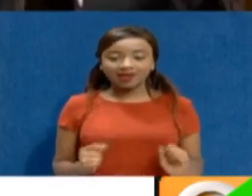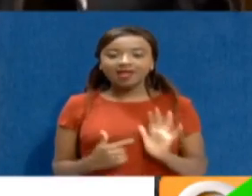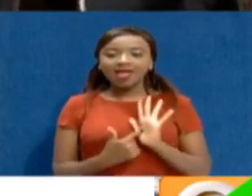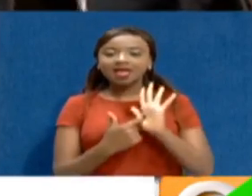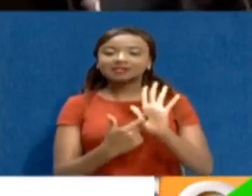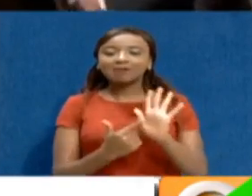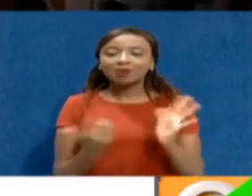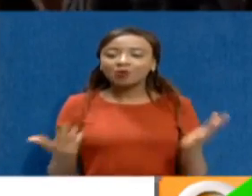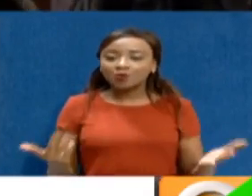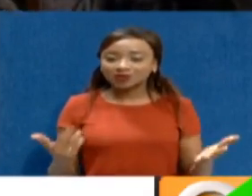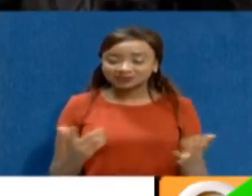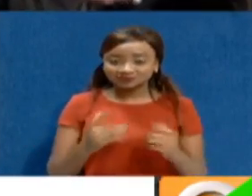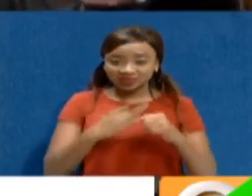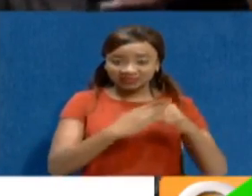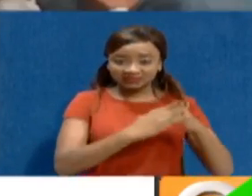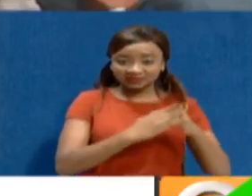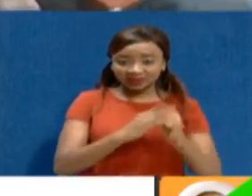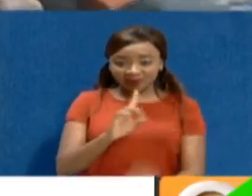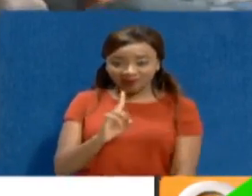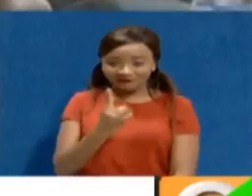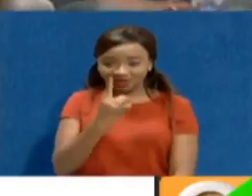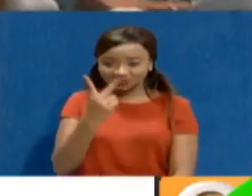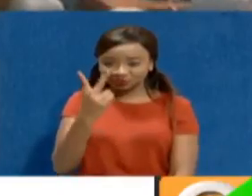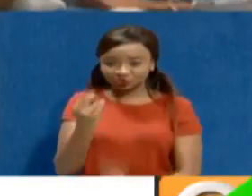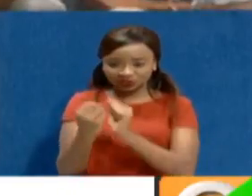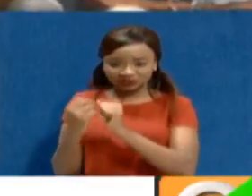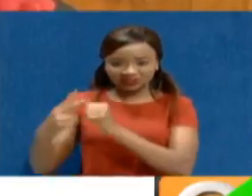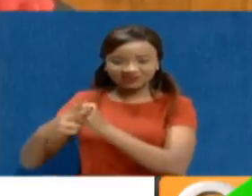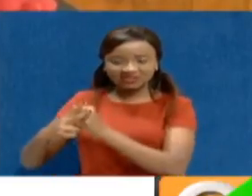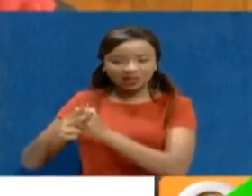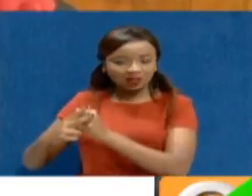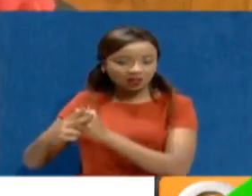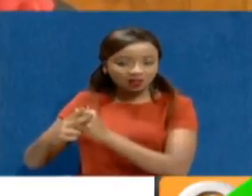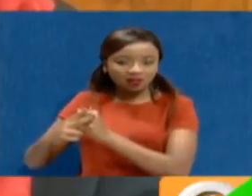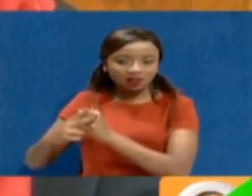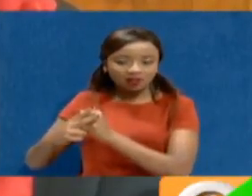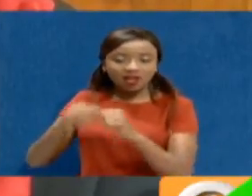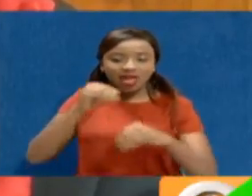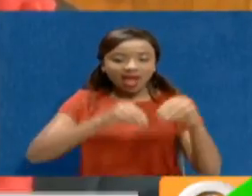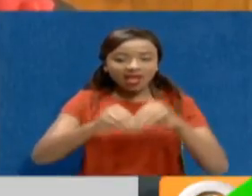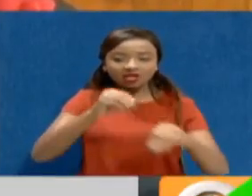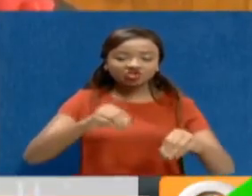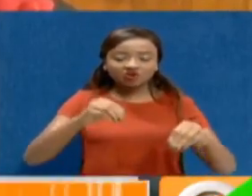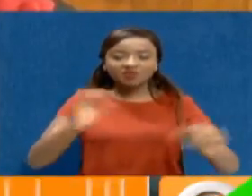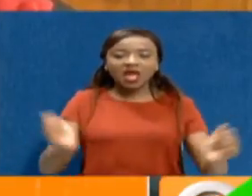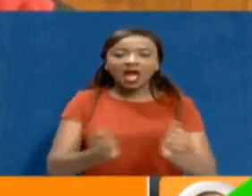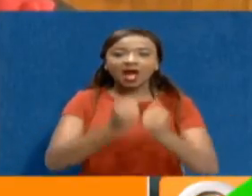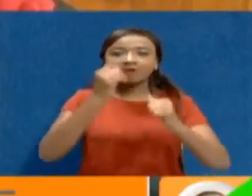ruling was this on September the 1st, 2017. That the presidential election held